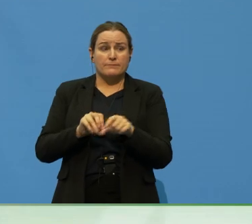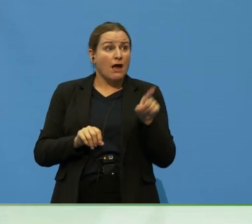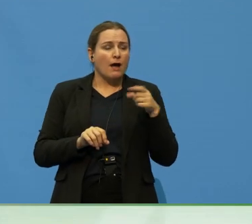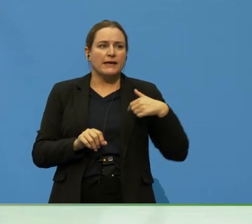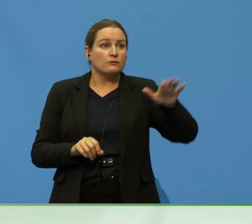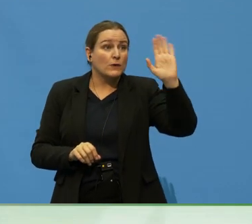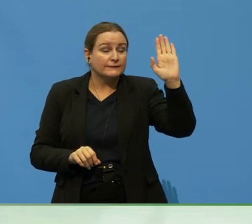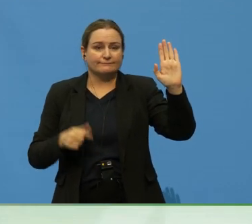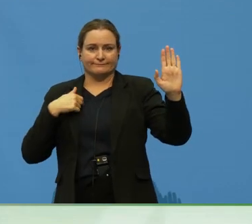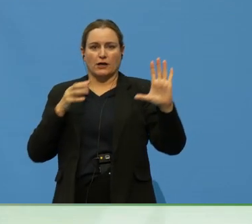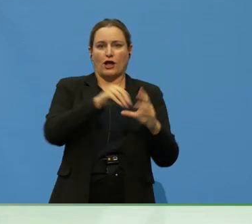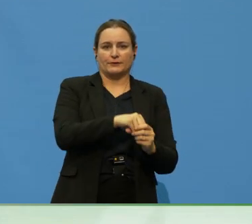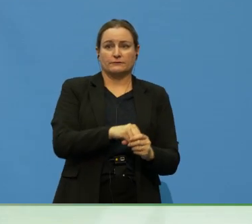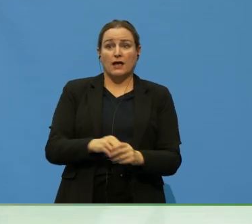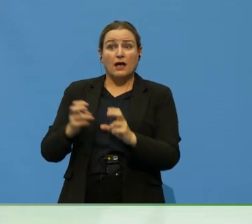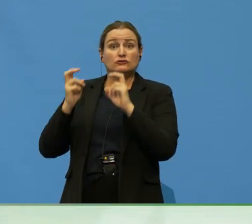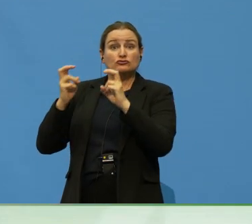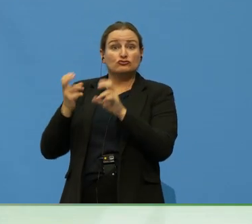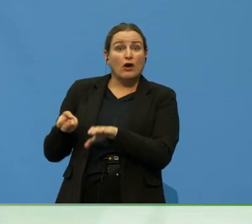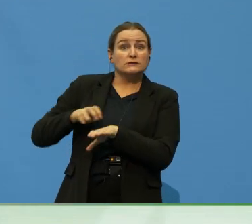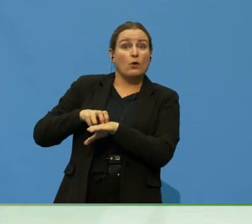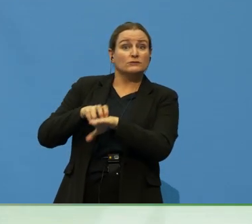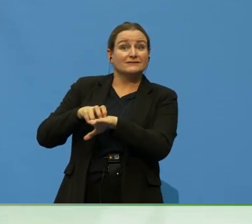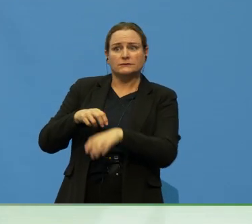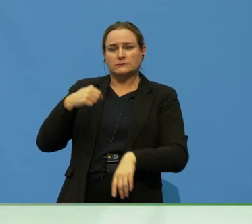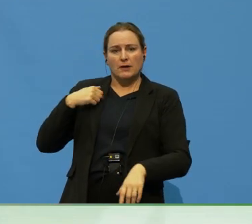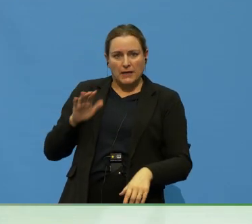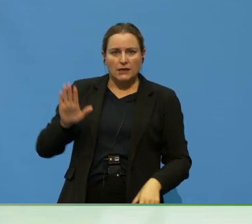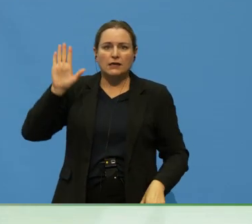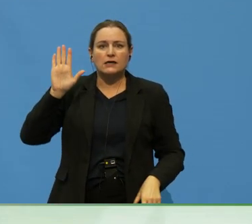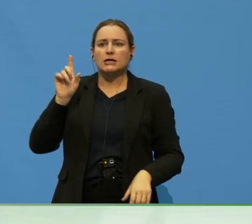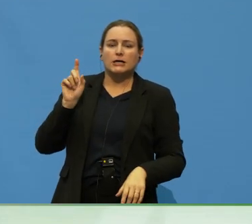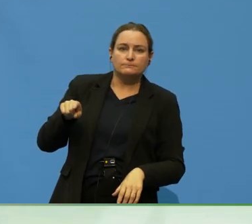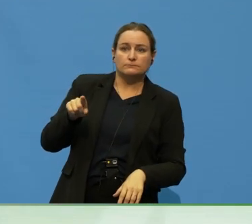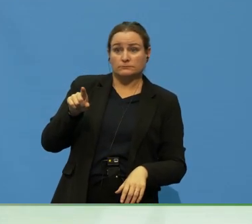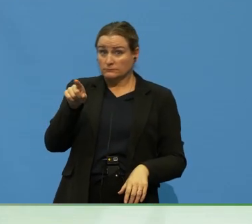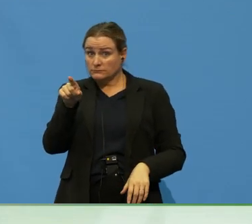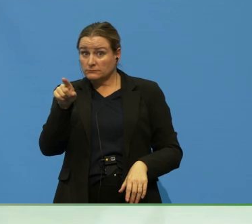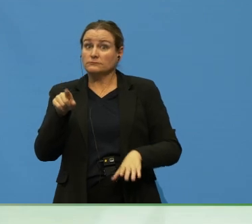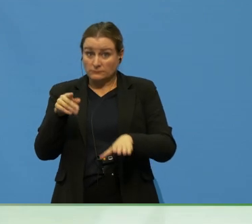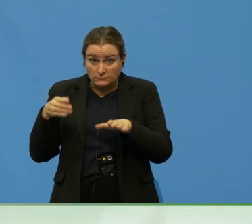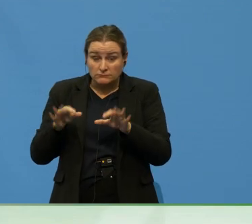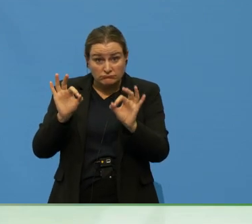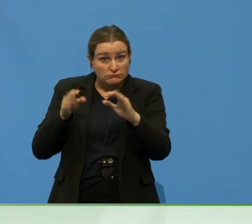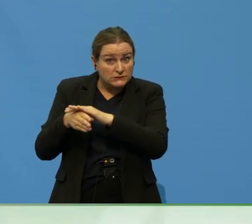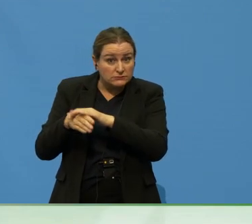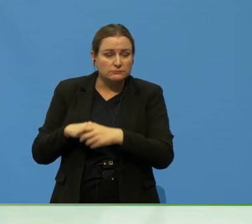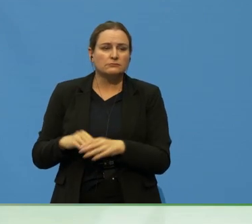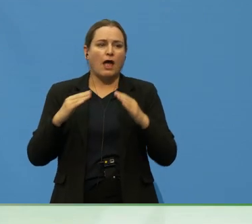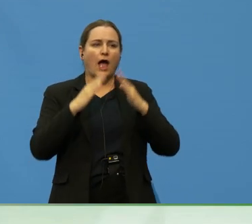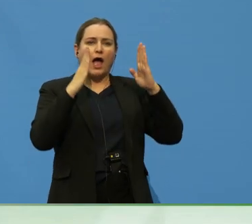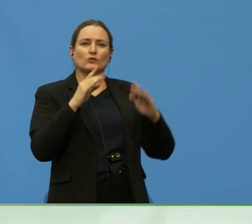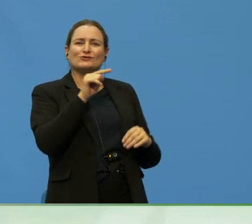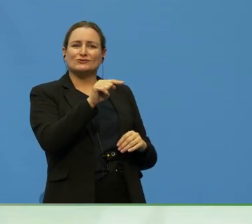The transport minister was responsible for accessible transport, and my job was to make sure they knew that. And the housing minister was responsible for